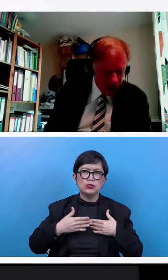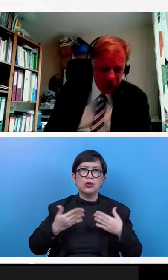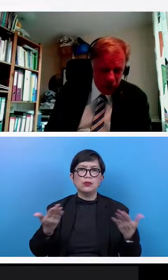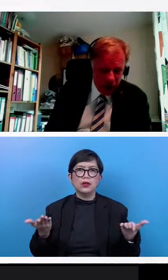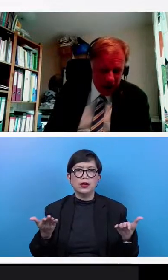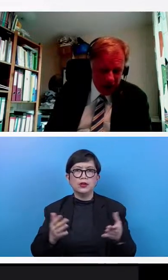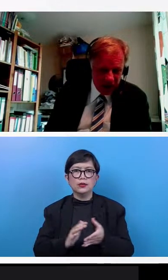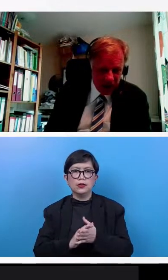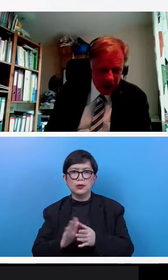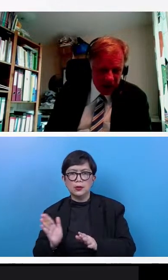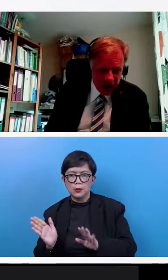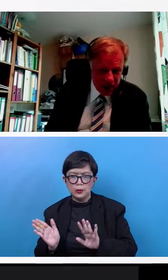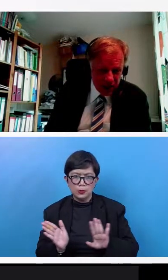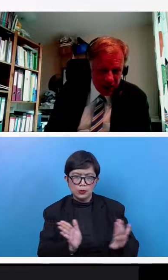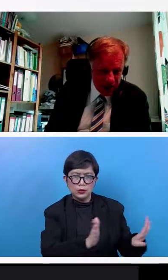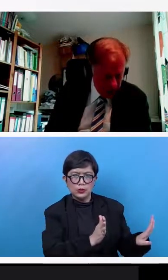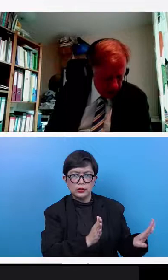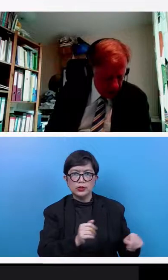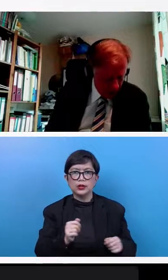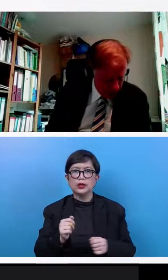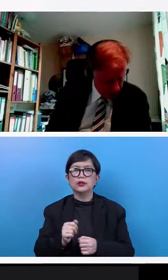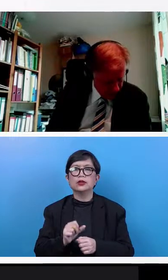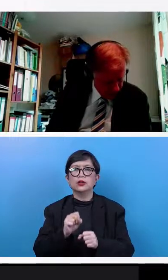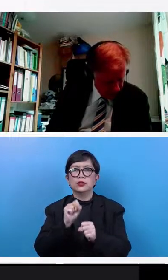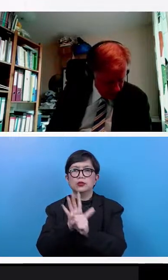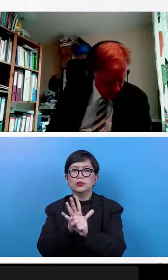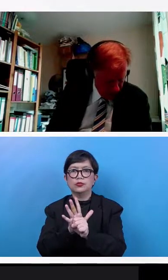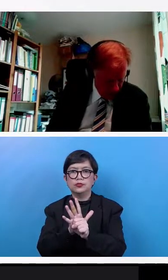This is a relatively simple